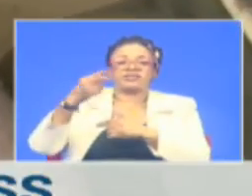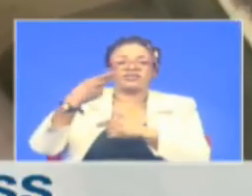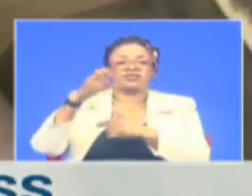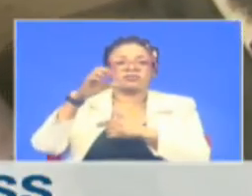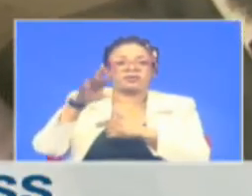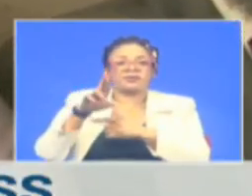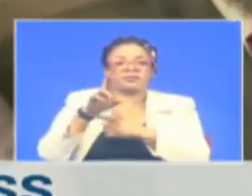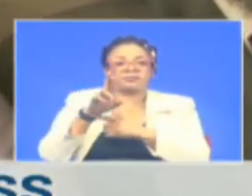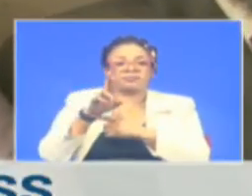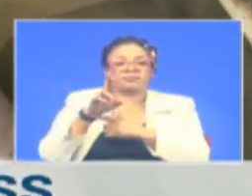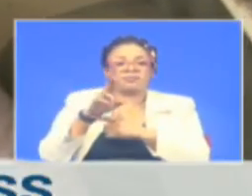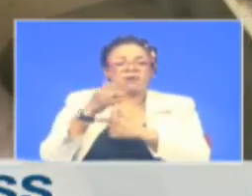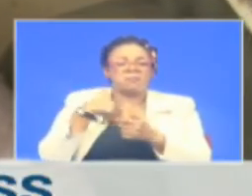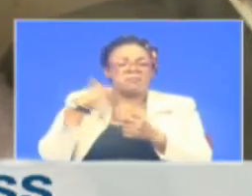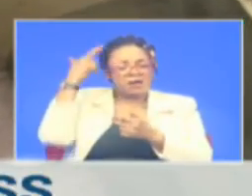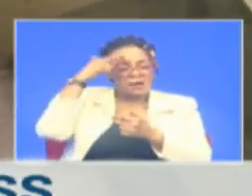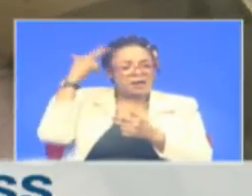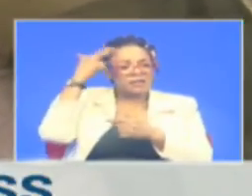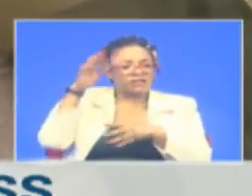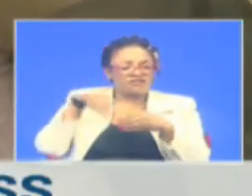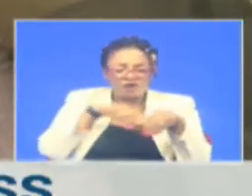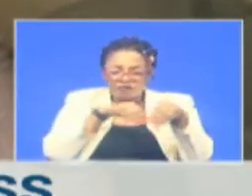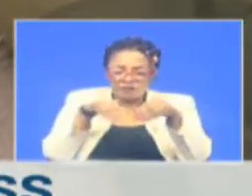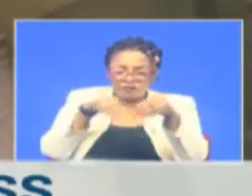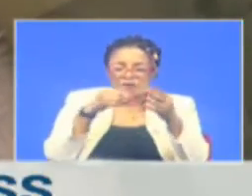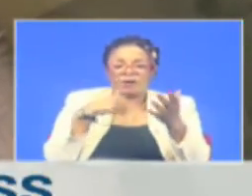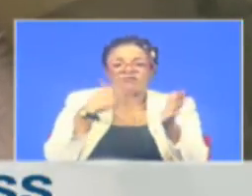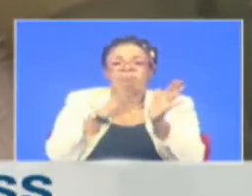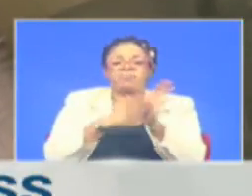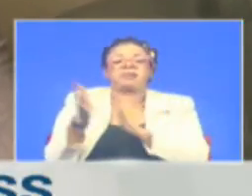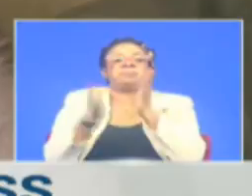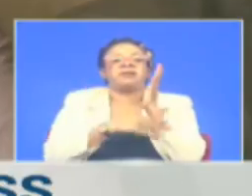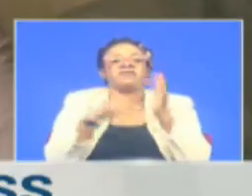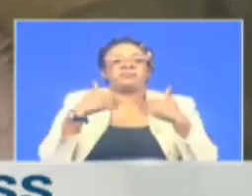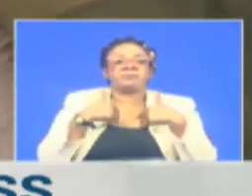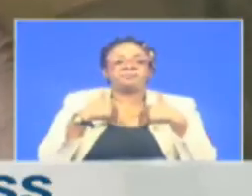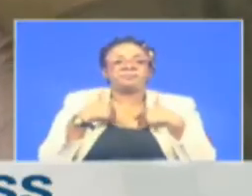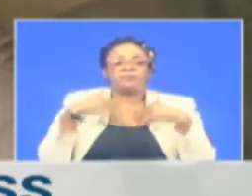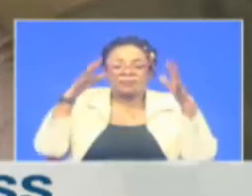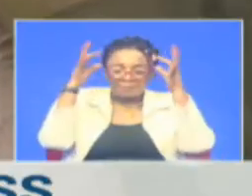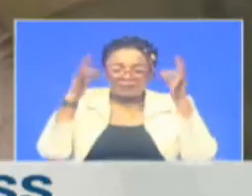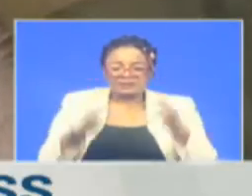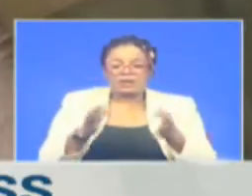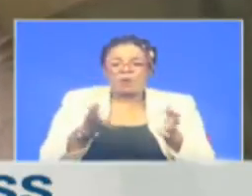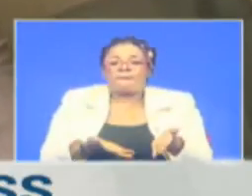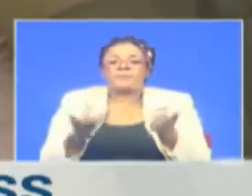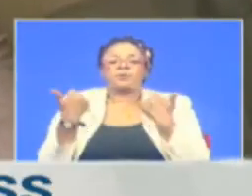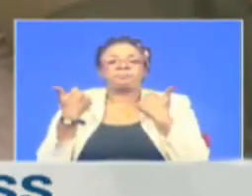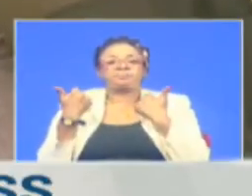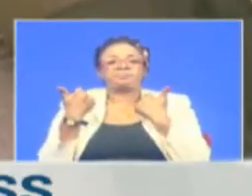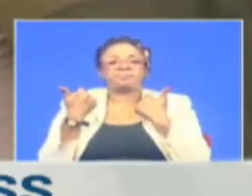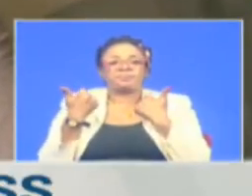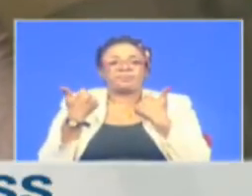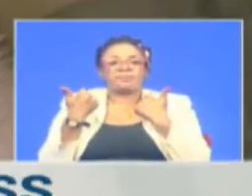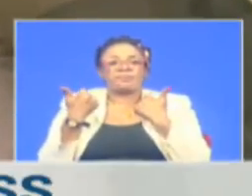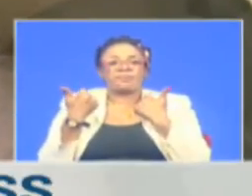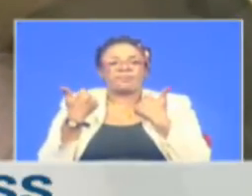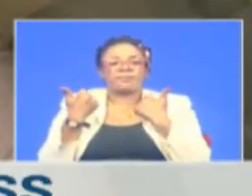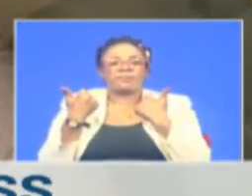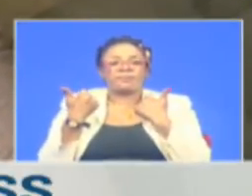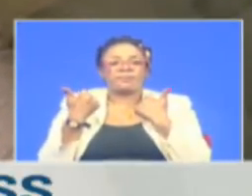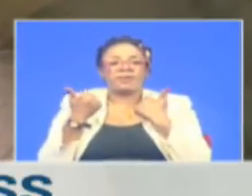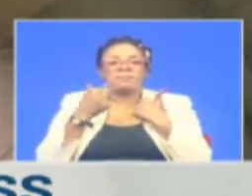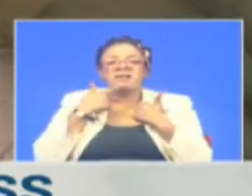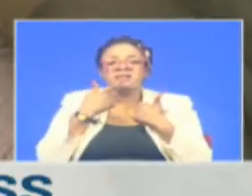kwamba ninafuatiliwa na kuna mipango mibaya juu yangu. Niliamua kuondoka nyumbani kuja huku. Na nilisema siwezi